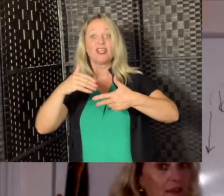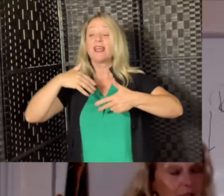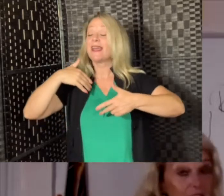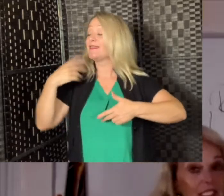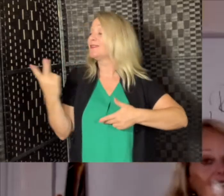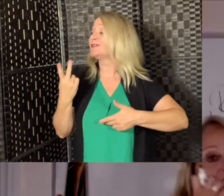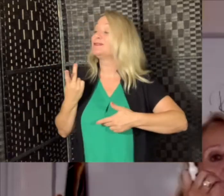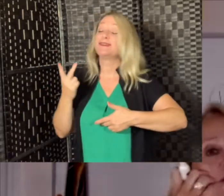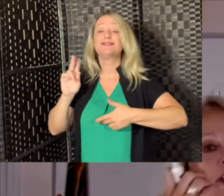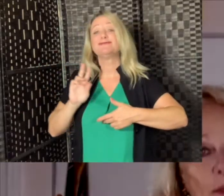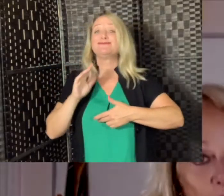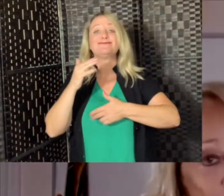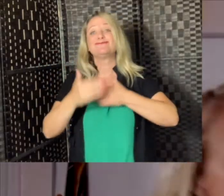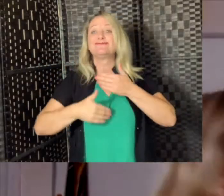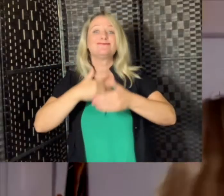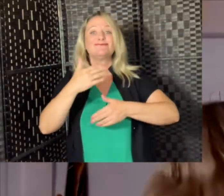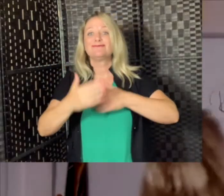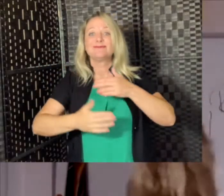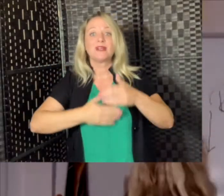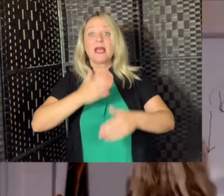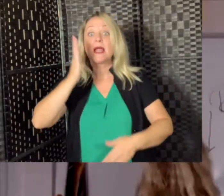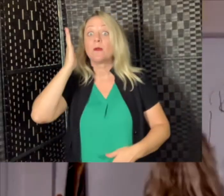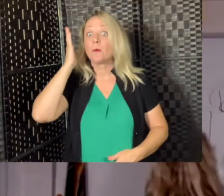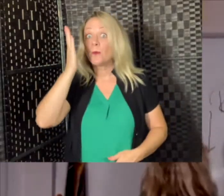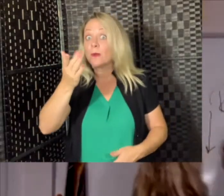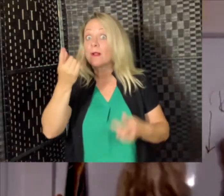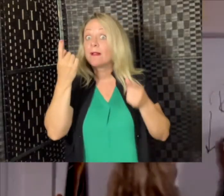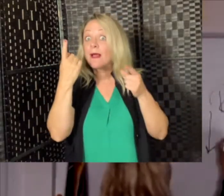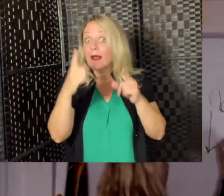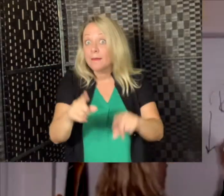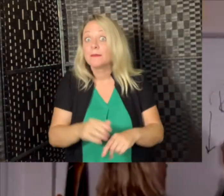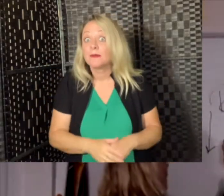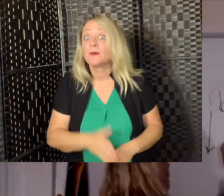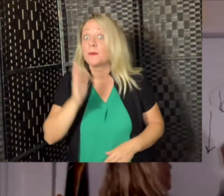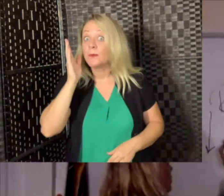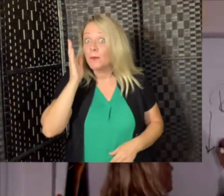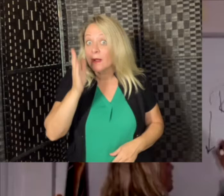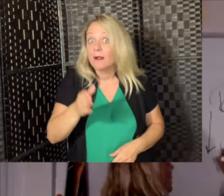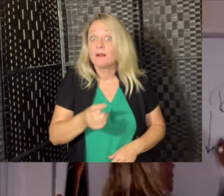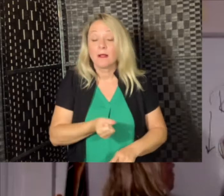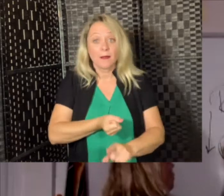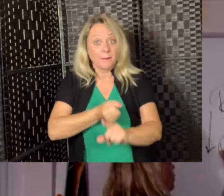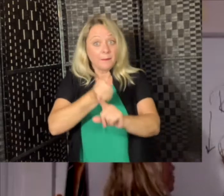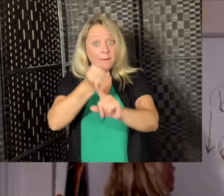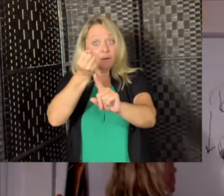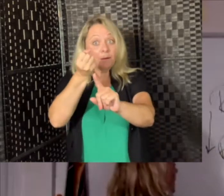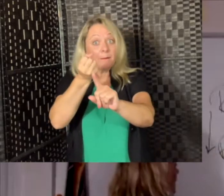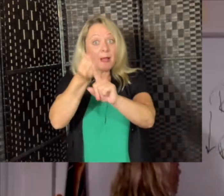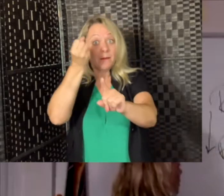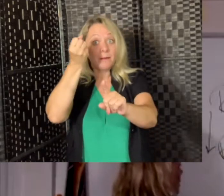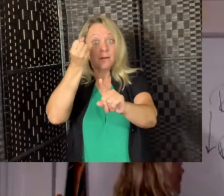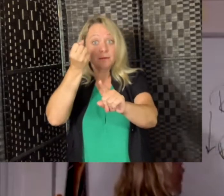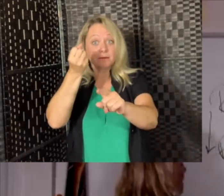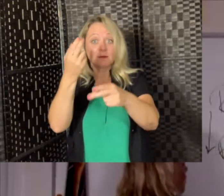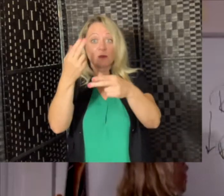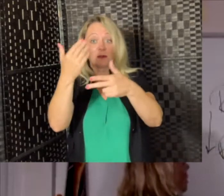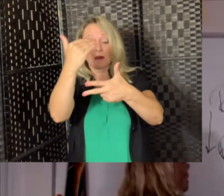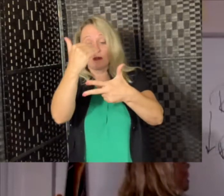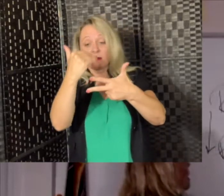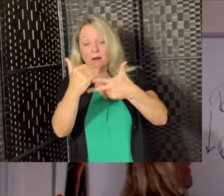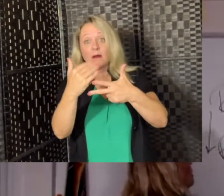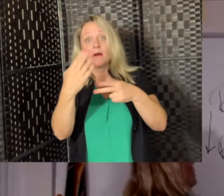inevitably the next stage, which is the power struggle stage.